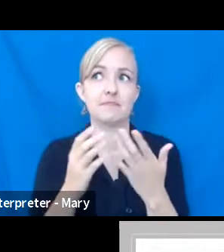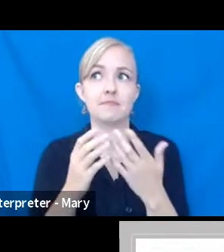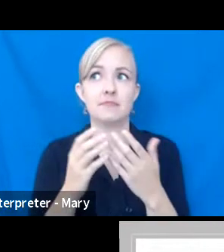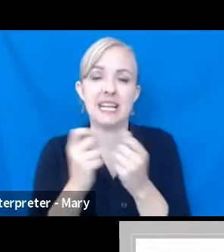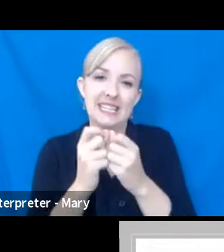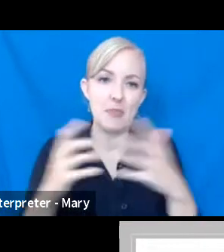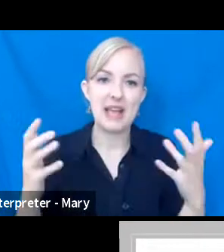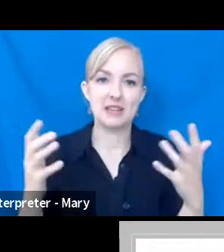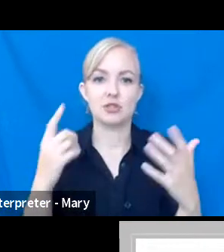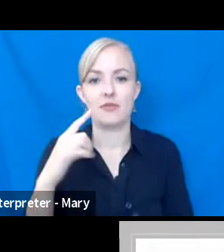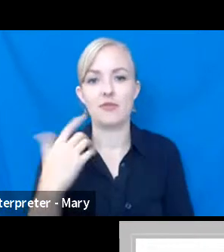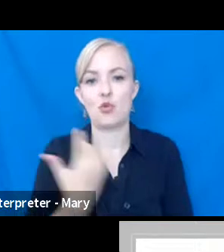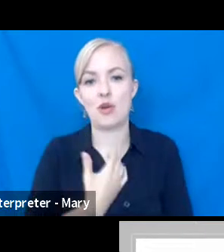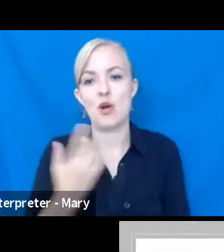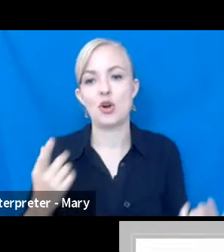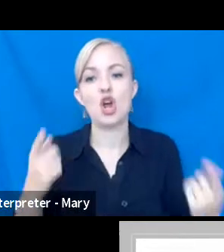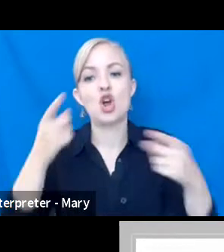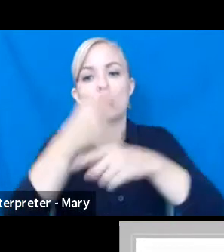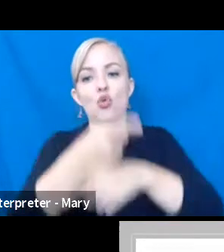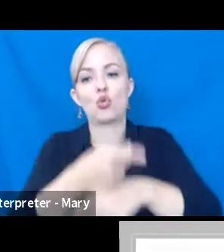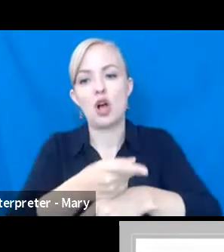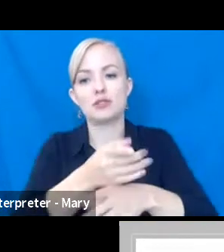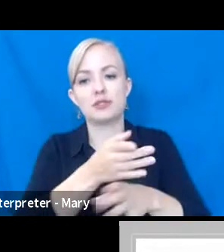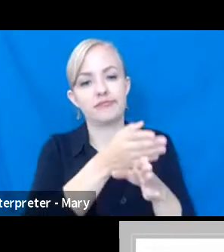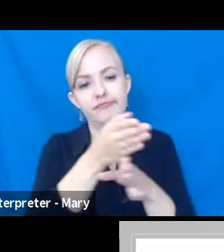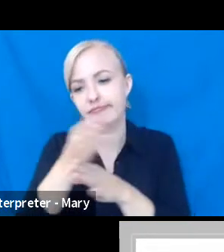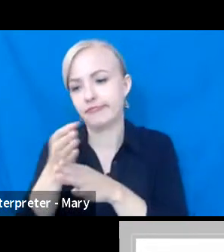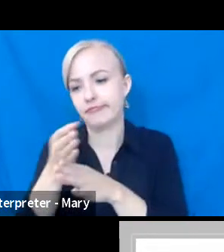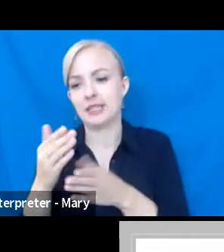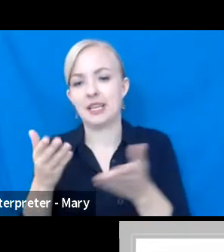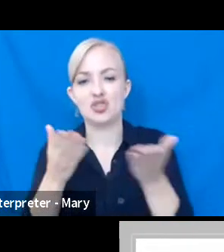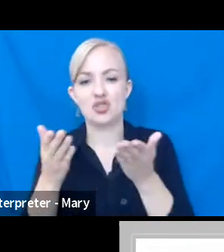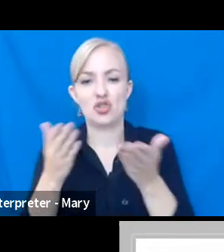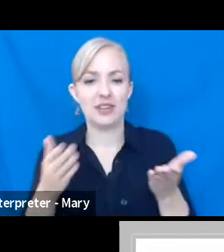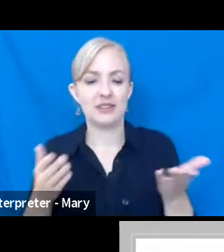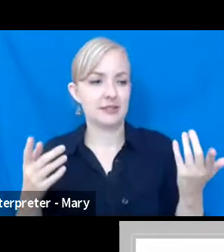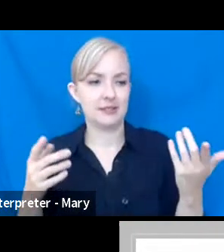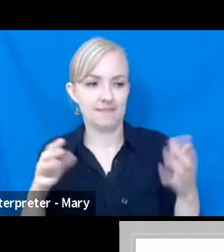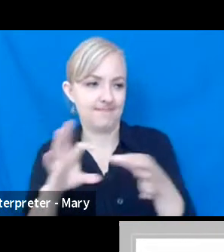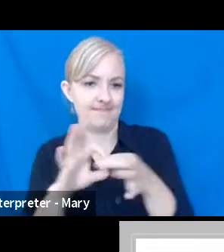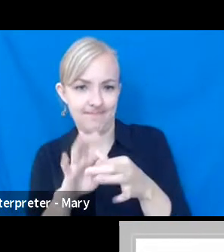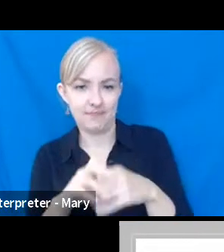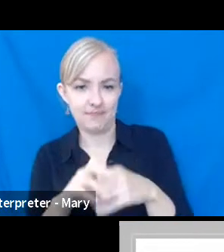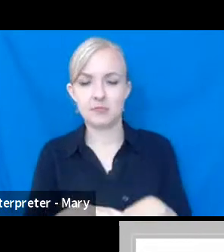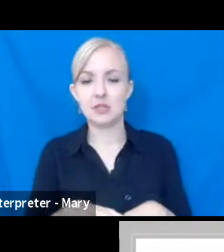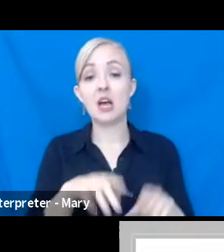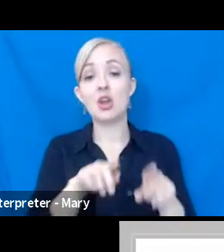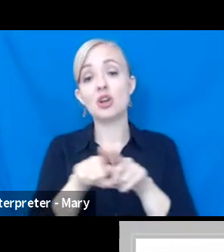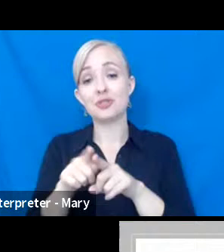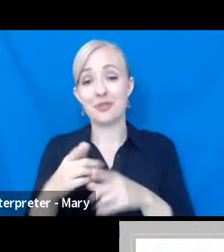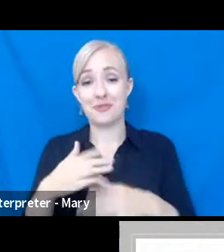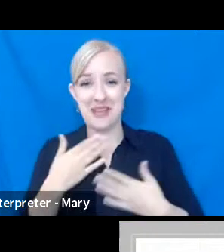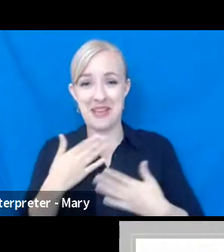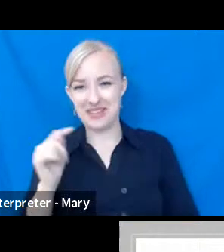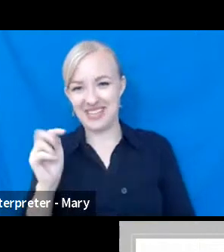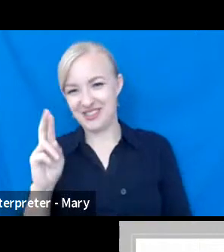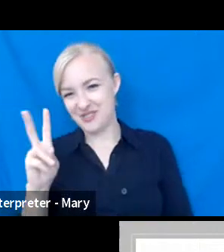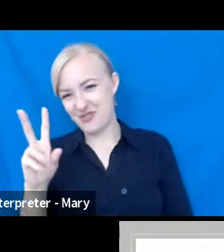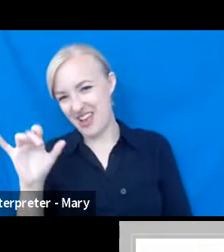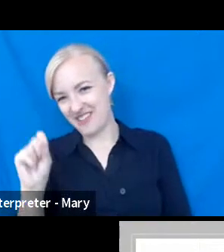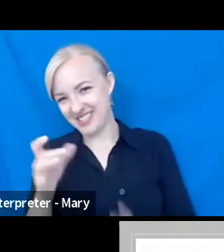expansion of our cross-sector service alignment. Also, and I'm so pleased Travis mentioned